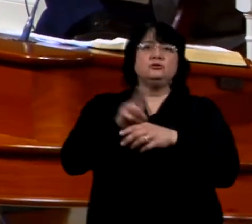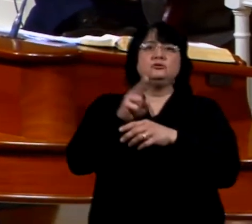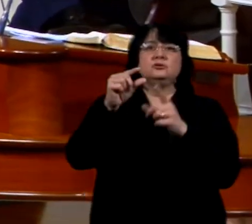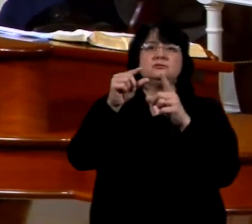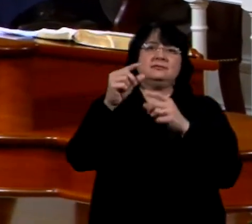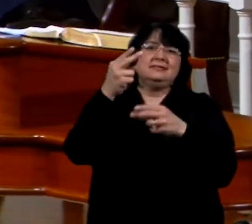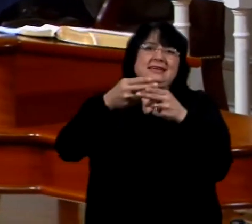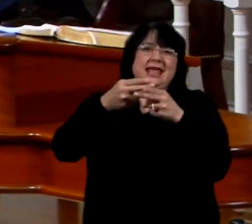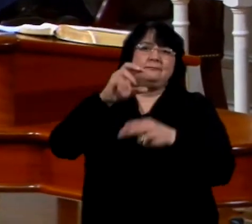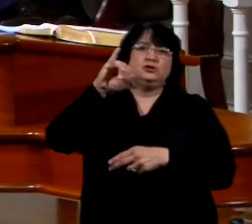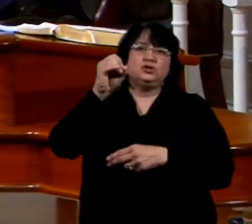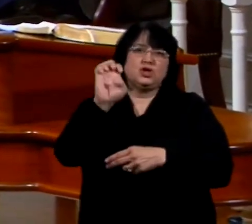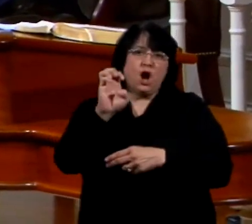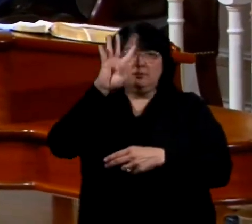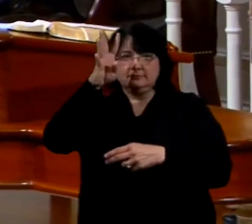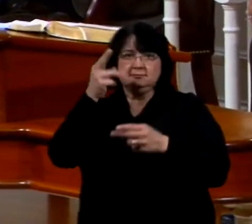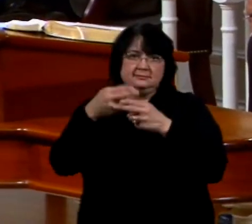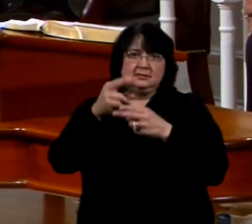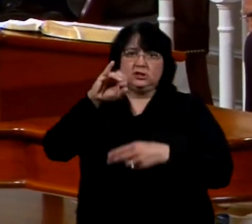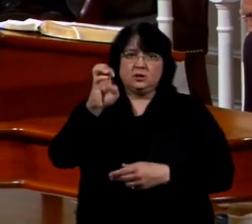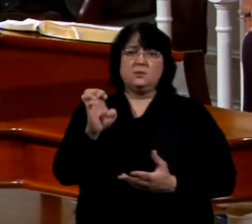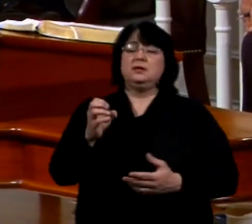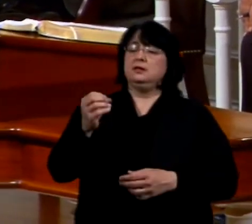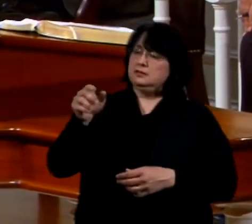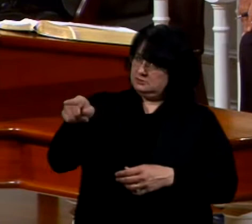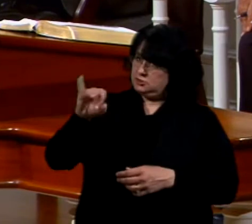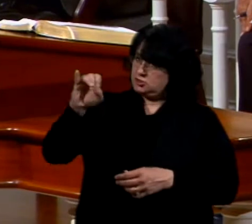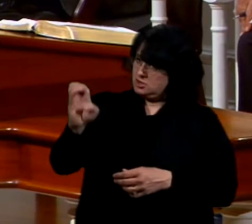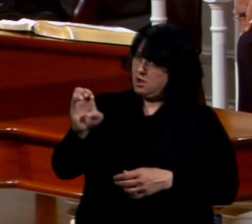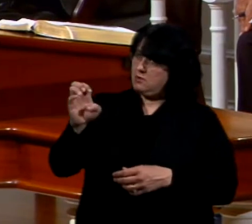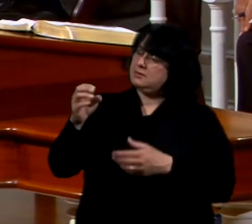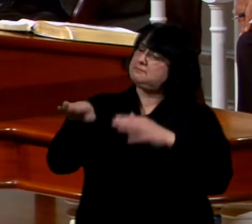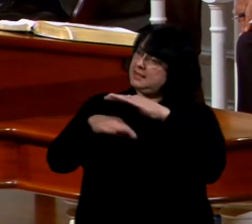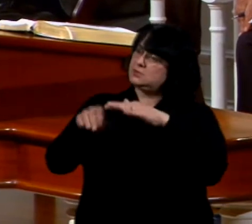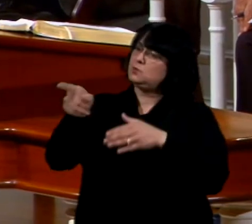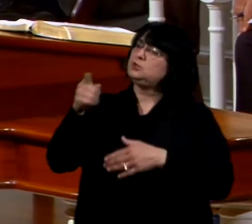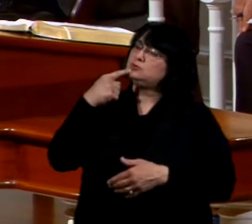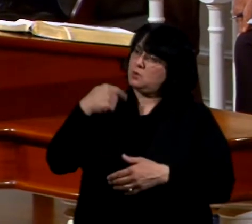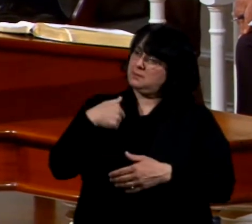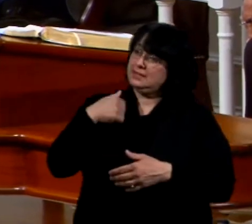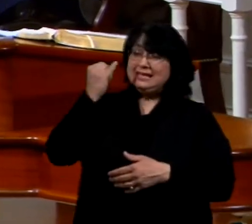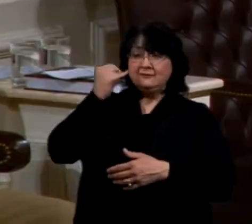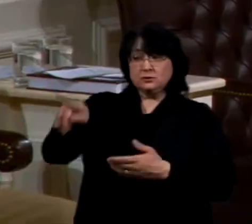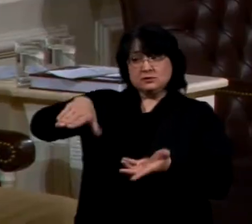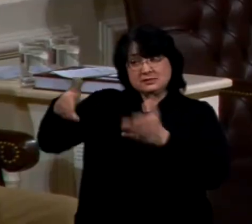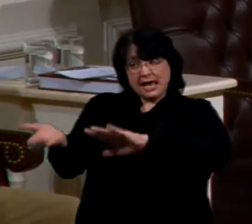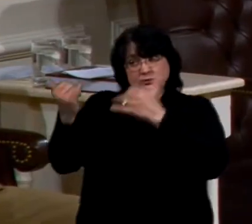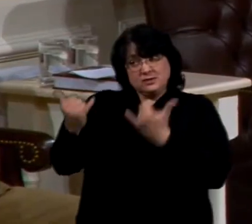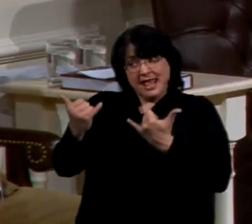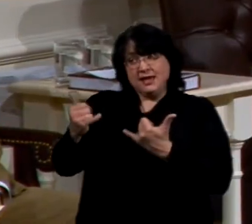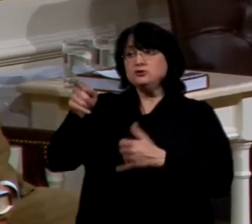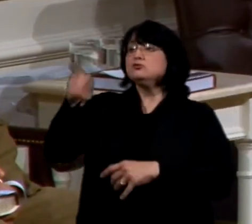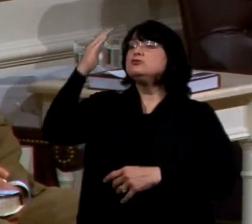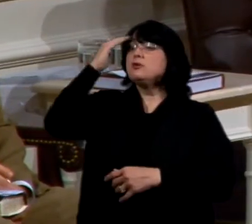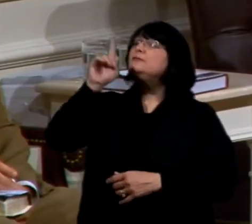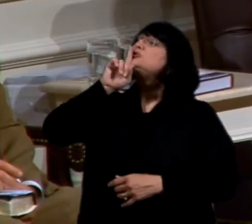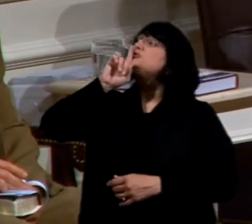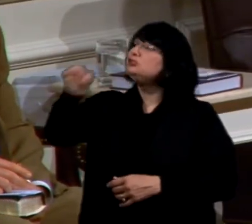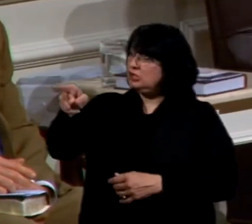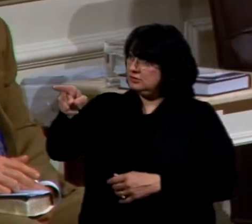this. Joe, man, based on what you told me, I want to ask you this. If you died today, do you know for